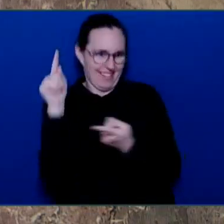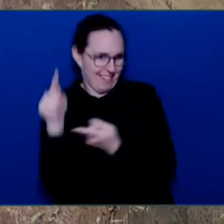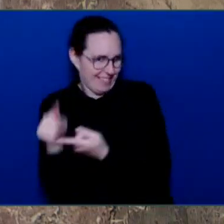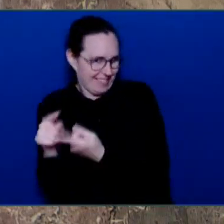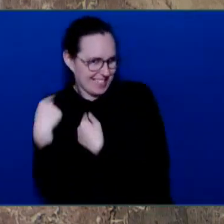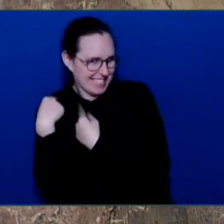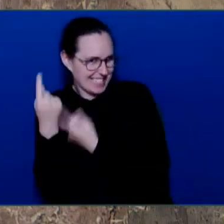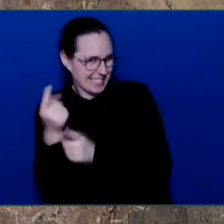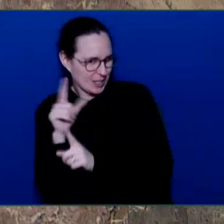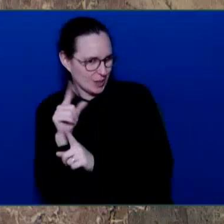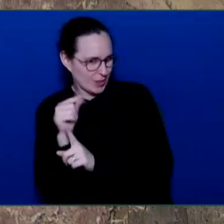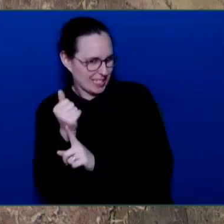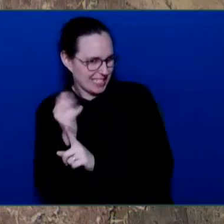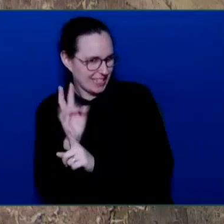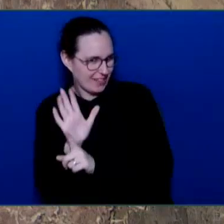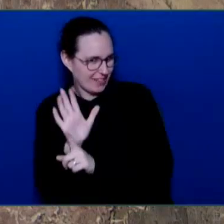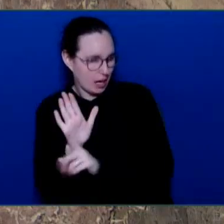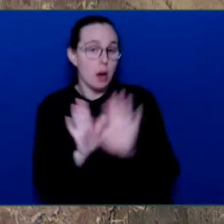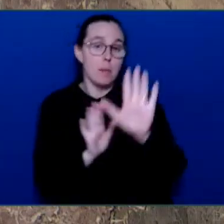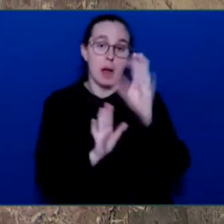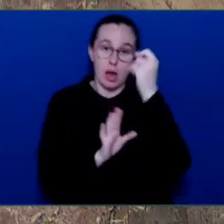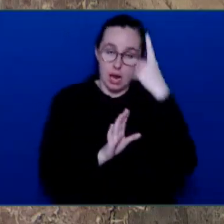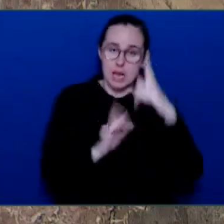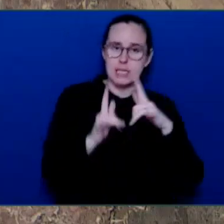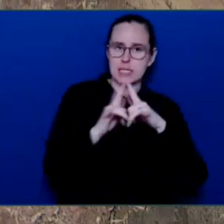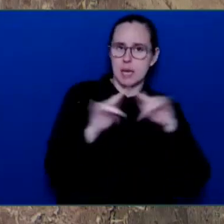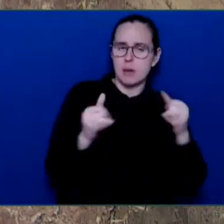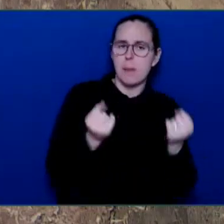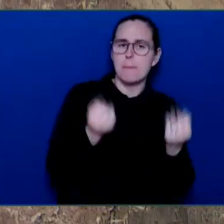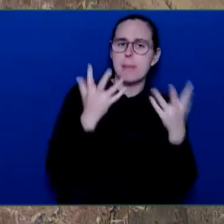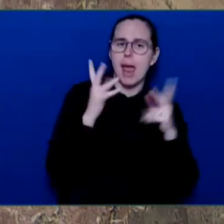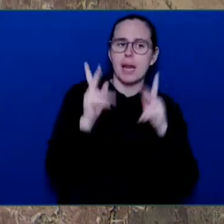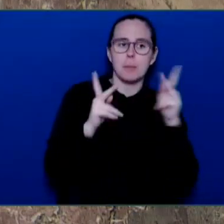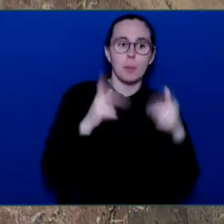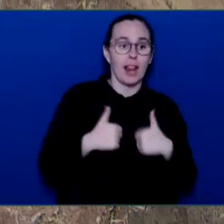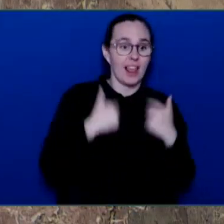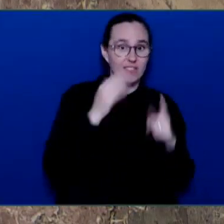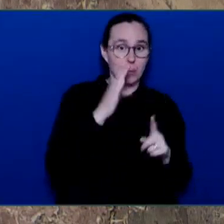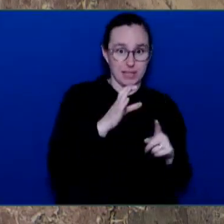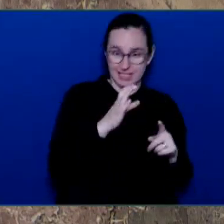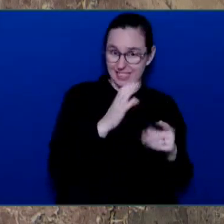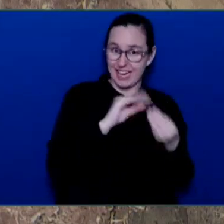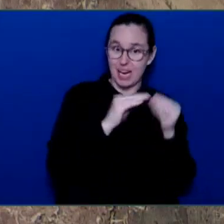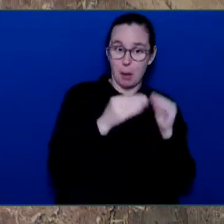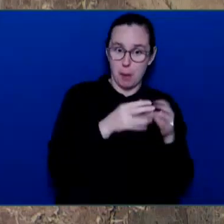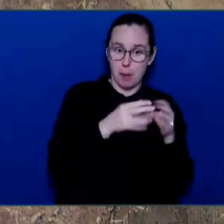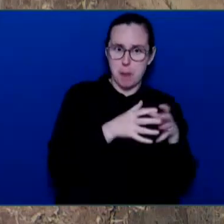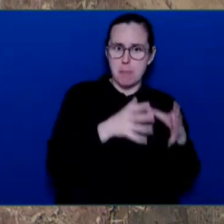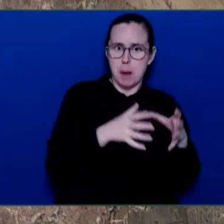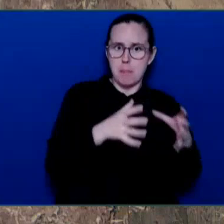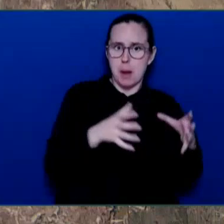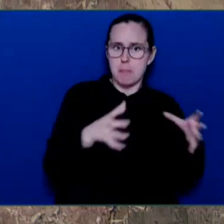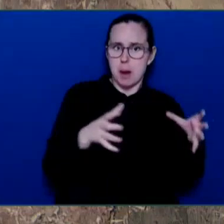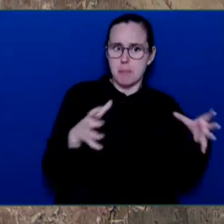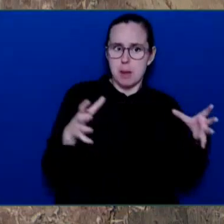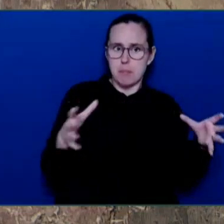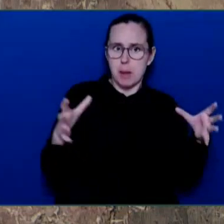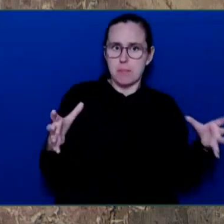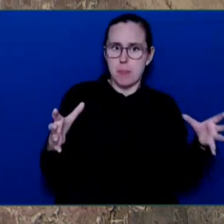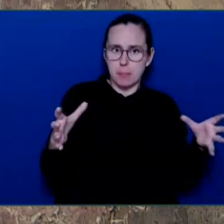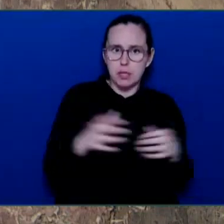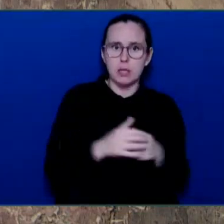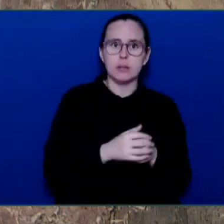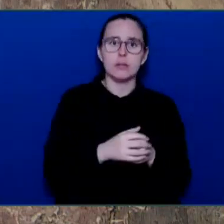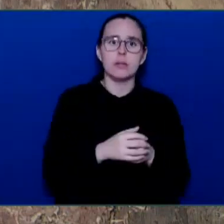has grown massively. It is significant, below when we took office and below